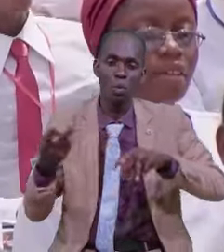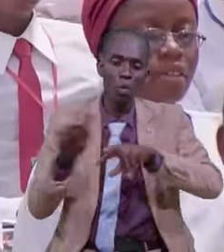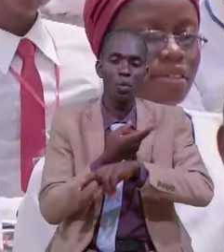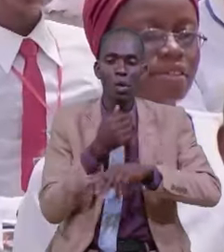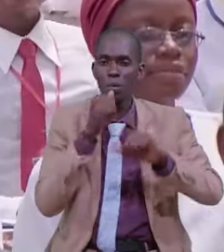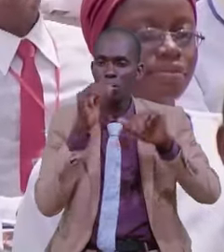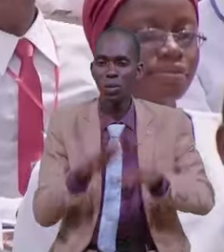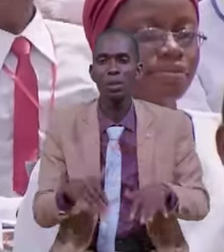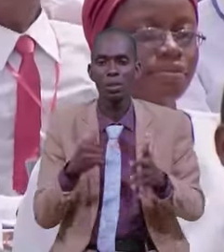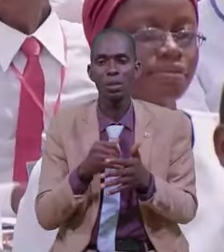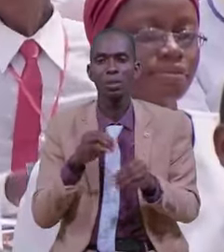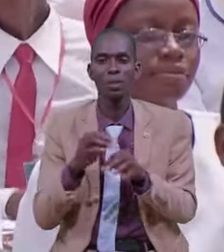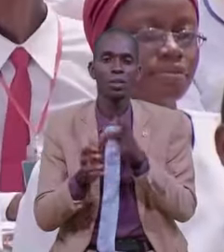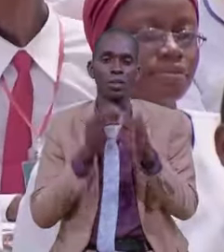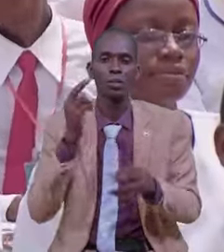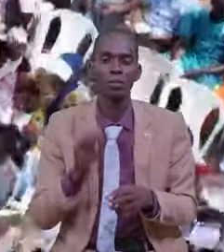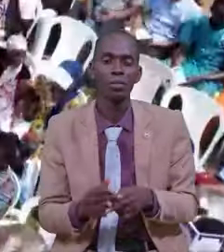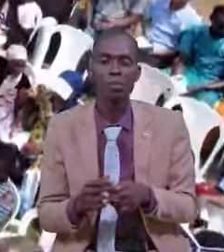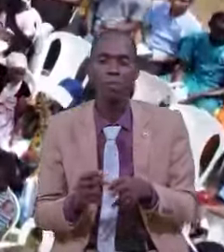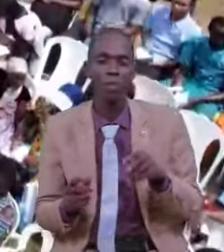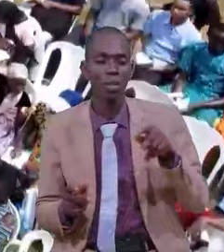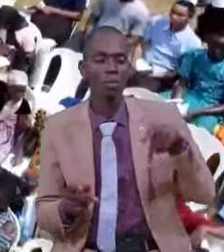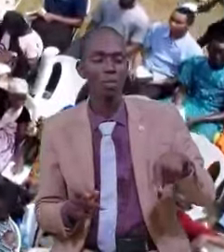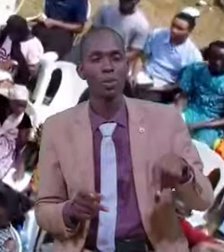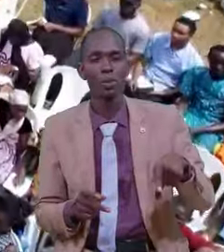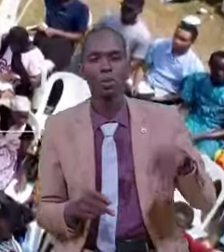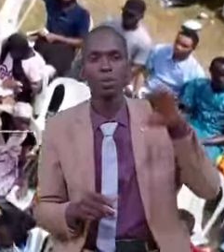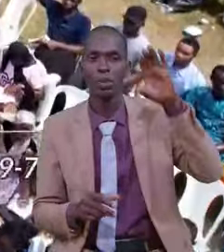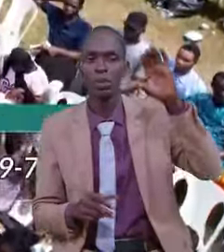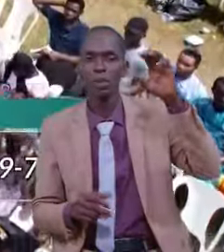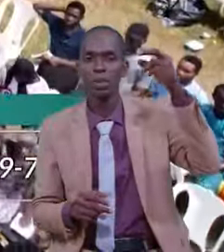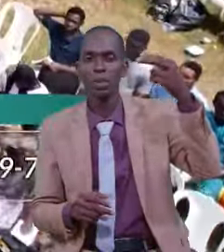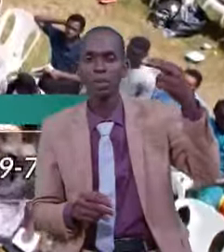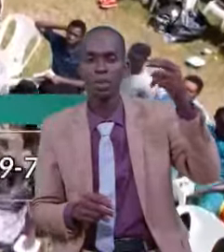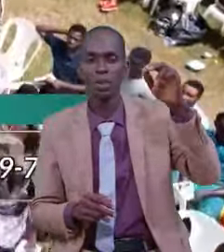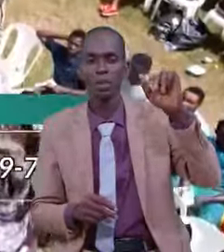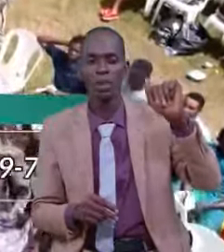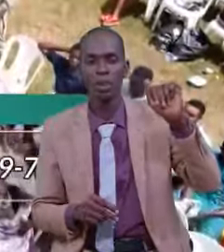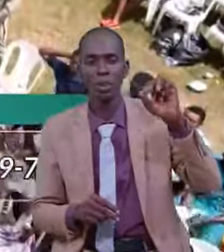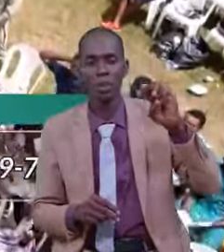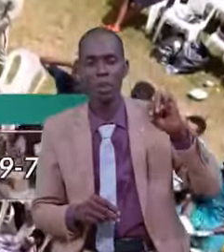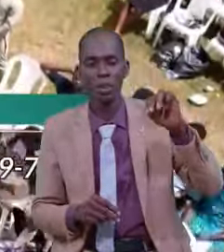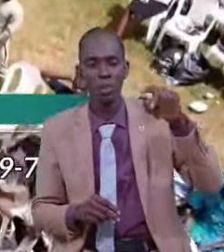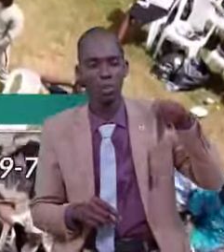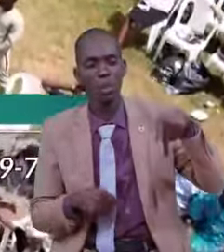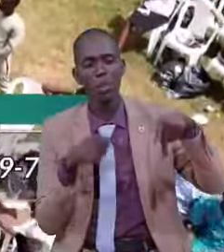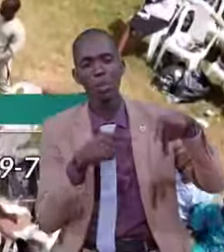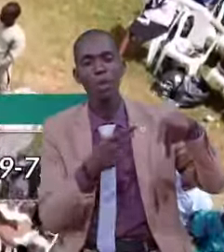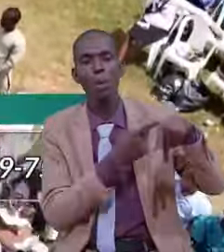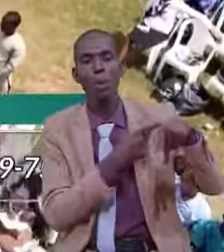name. P, championship. P is Peter's